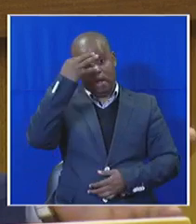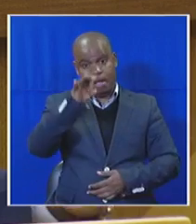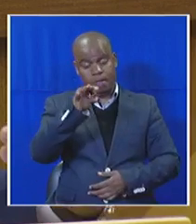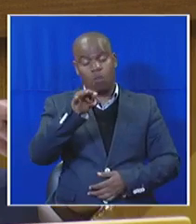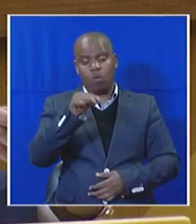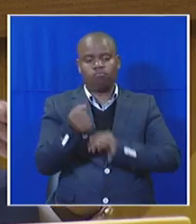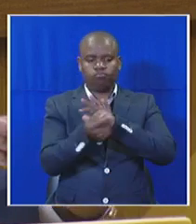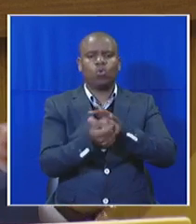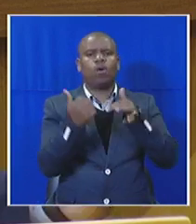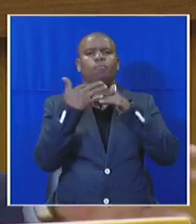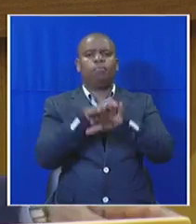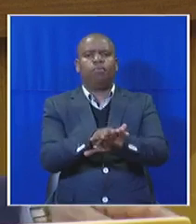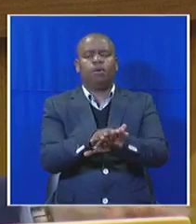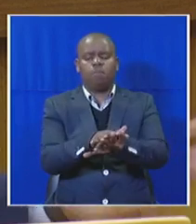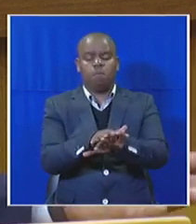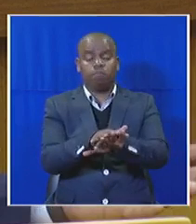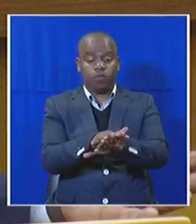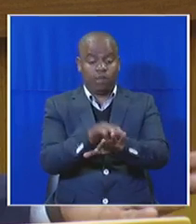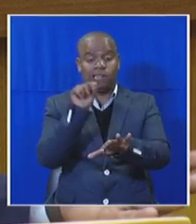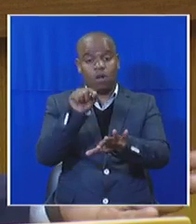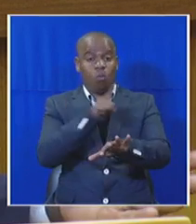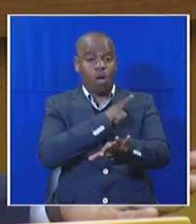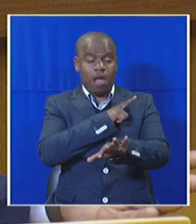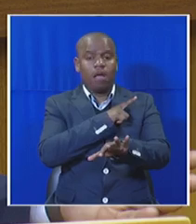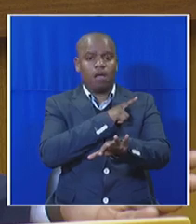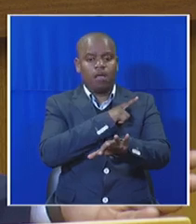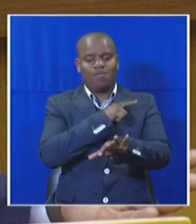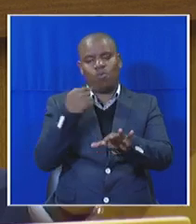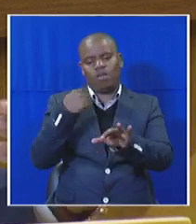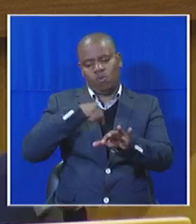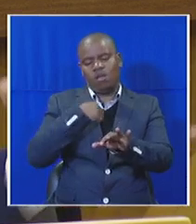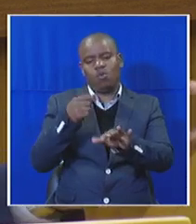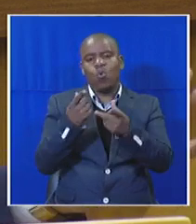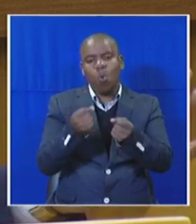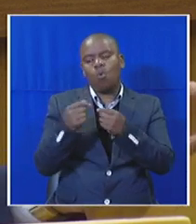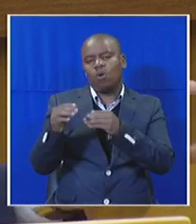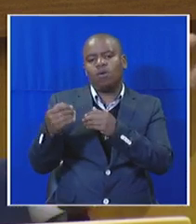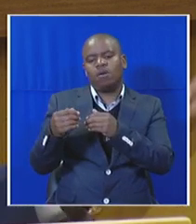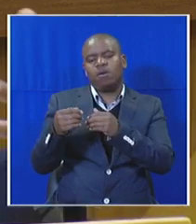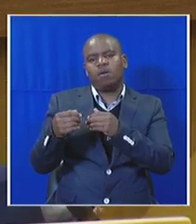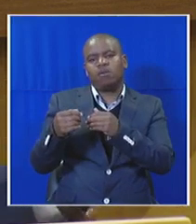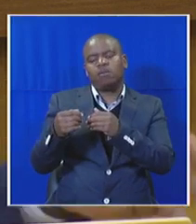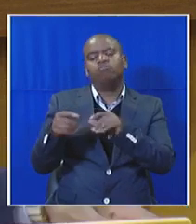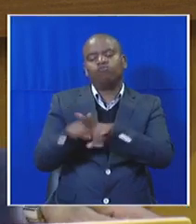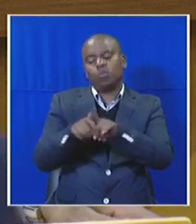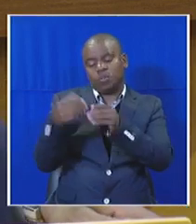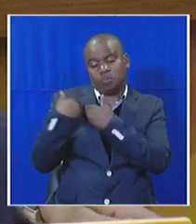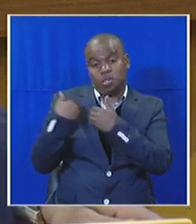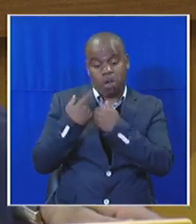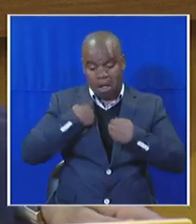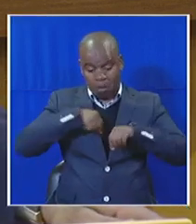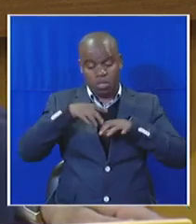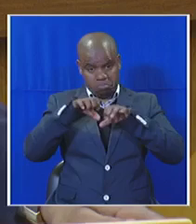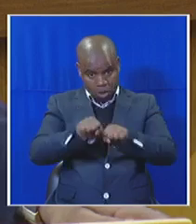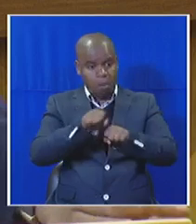one out as a responsibility. They do business. But of course, where there would be a possibility to work